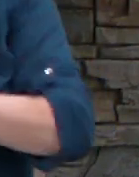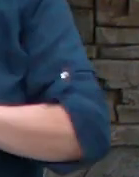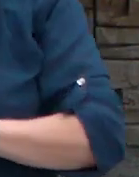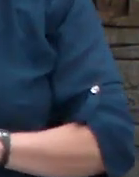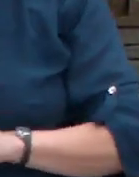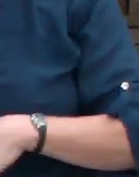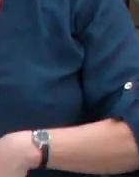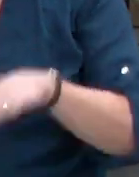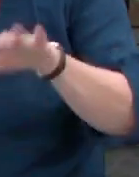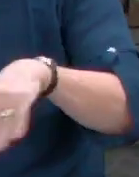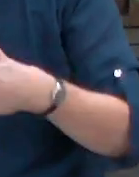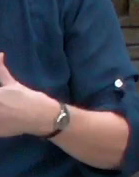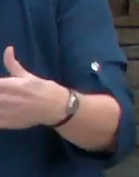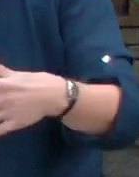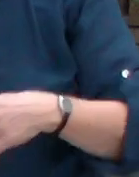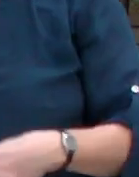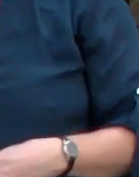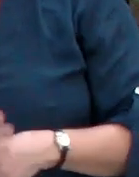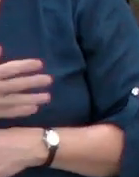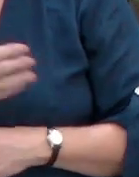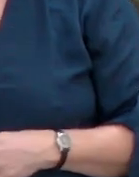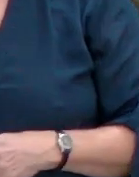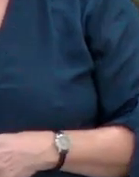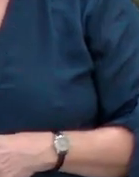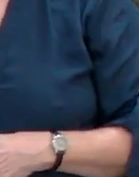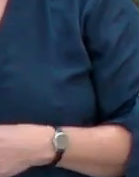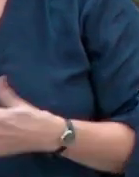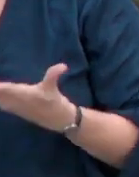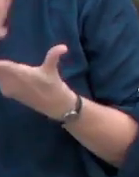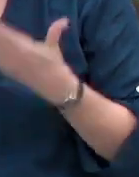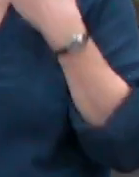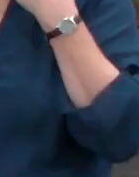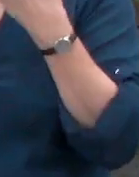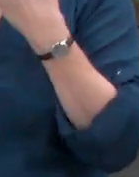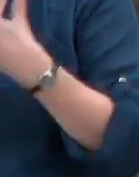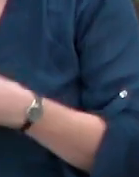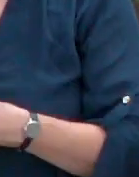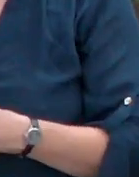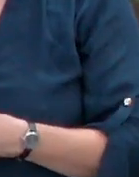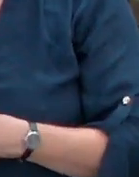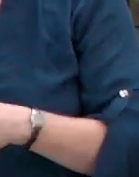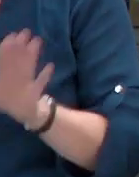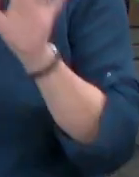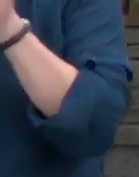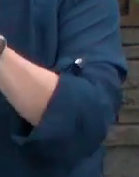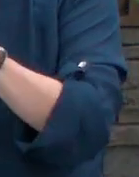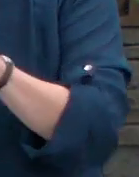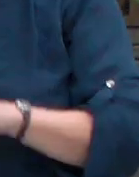to step out. And I am so thankful for that image.